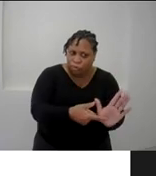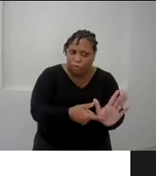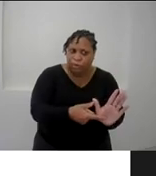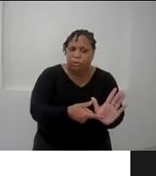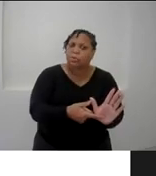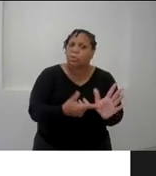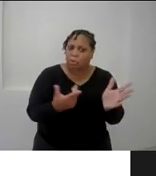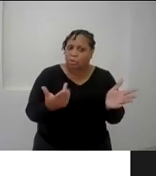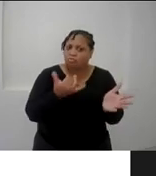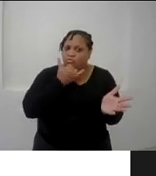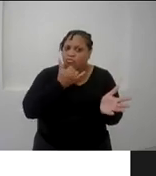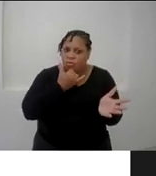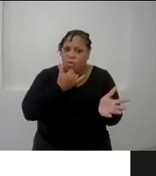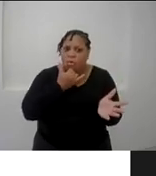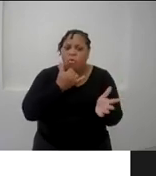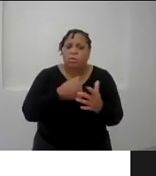what is wrong.